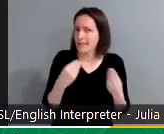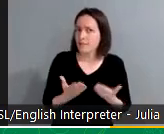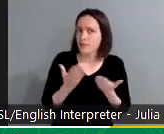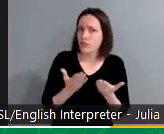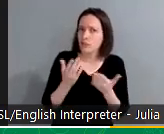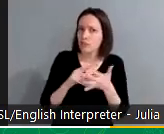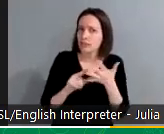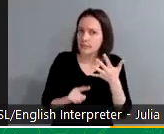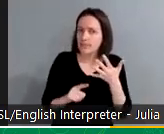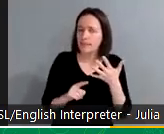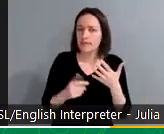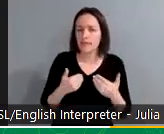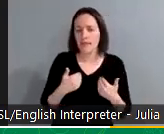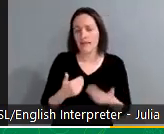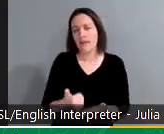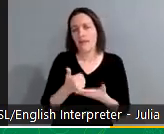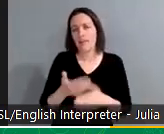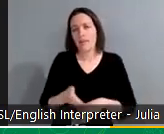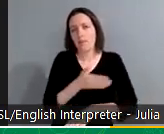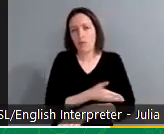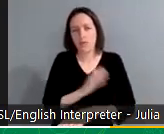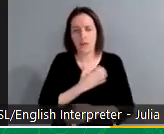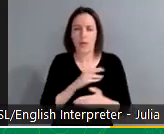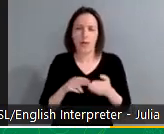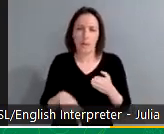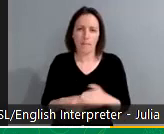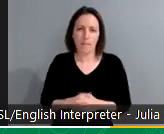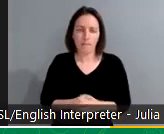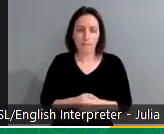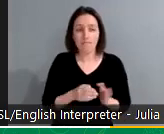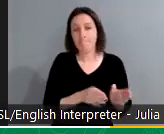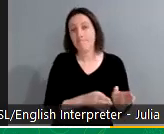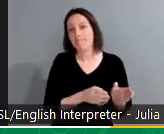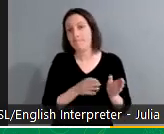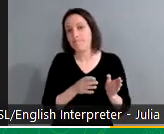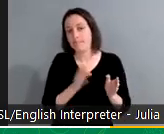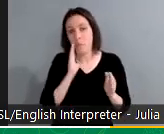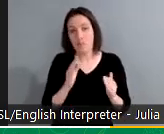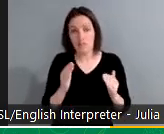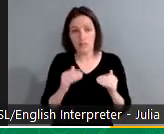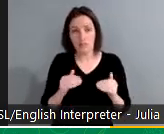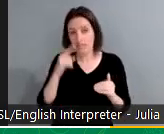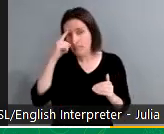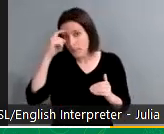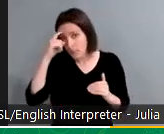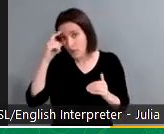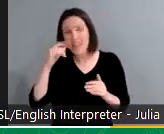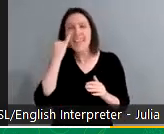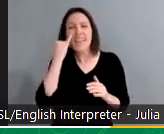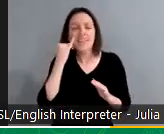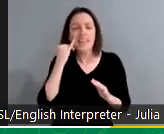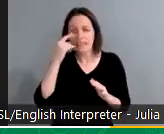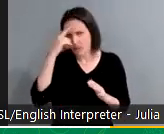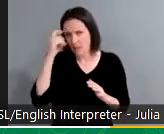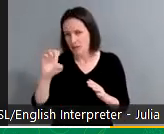We will now transition over to our Summer EBT presentation. And if there are any P-EBT related questions, I want to confirm